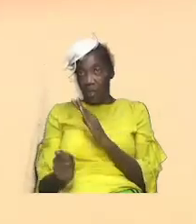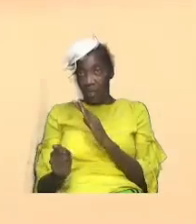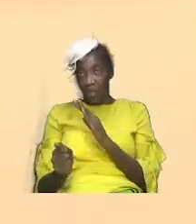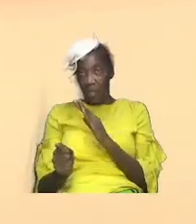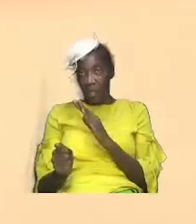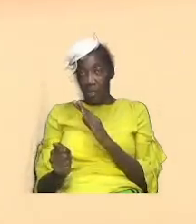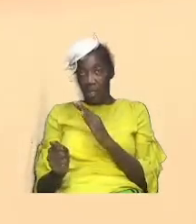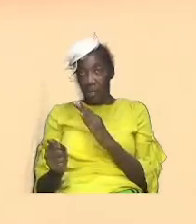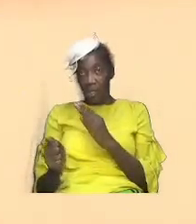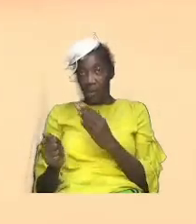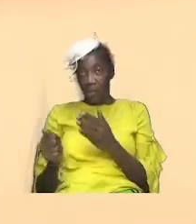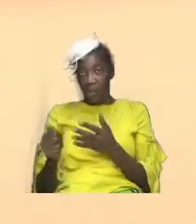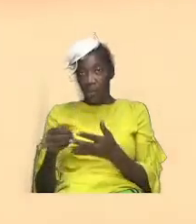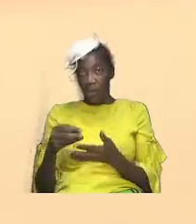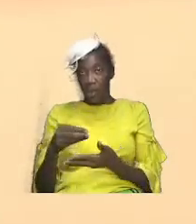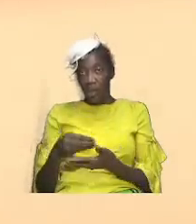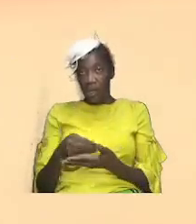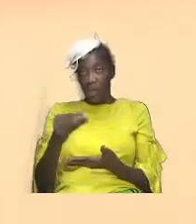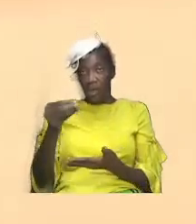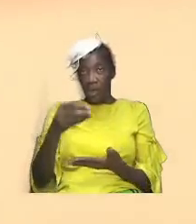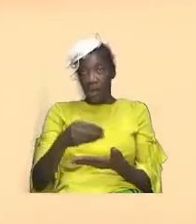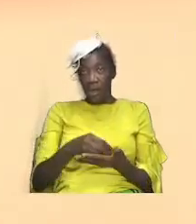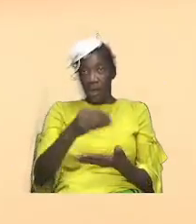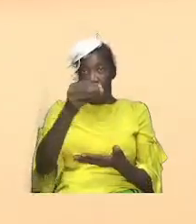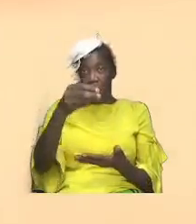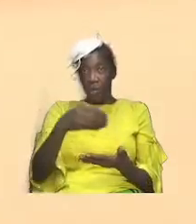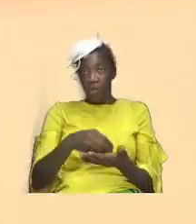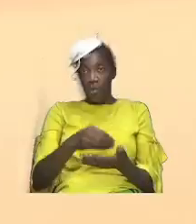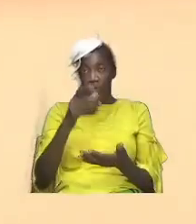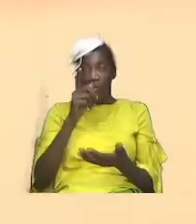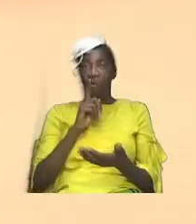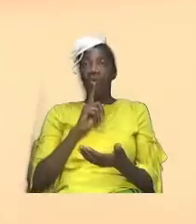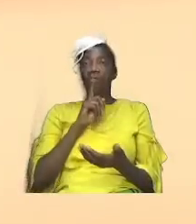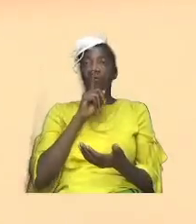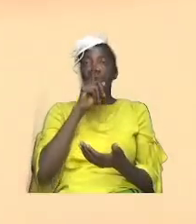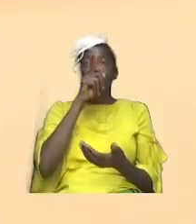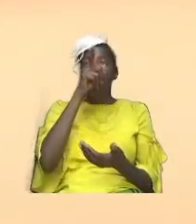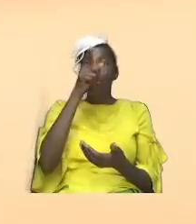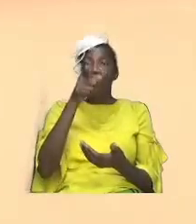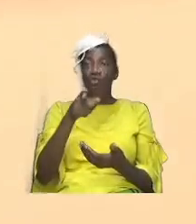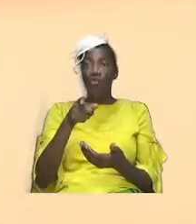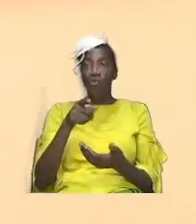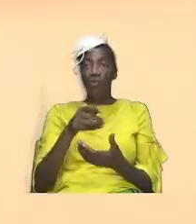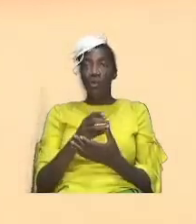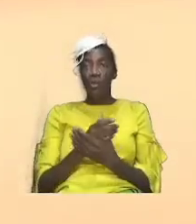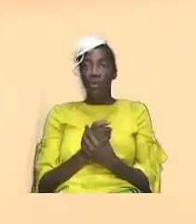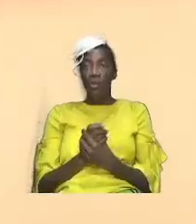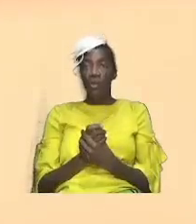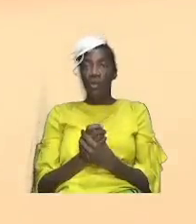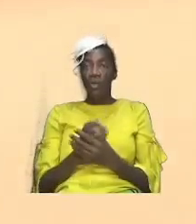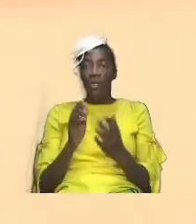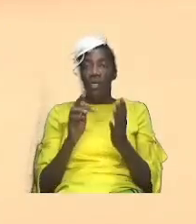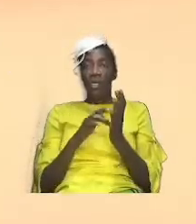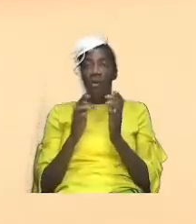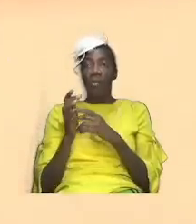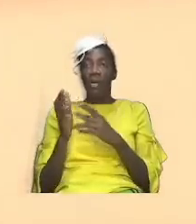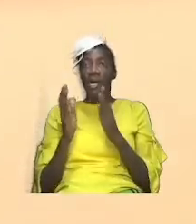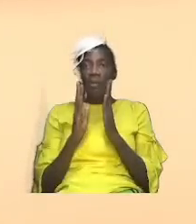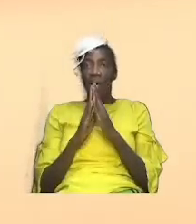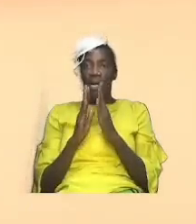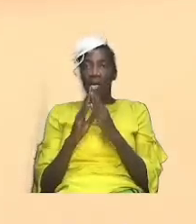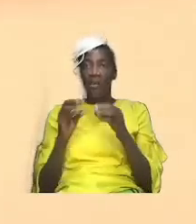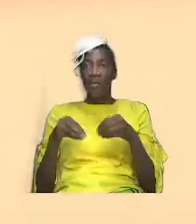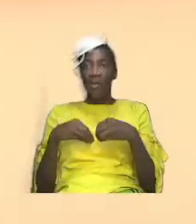our treasure, and we do it genuinely. You notice that when the Bible asks that we give, it said